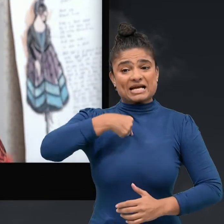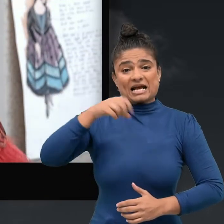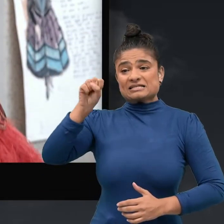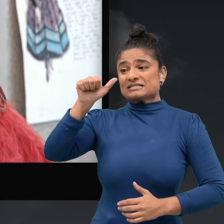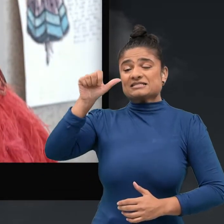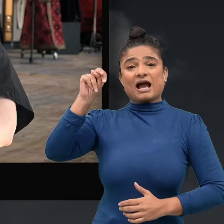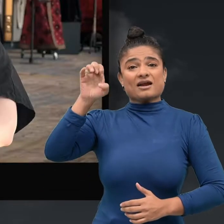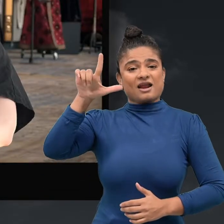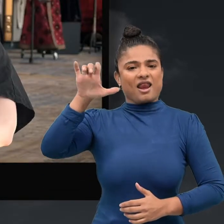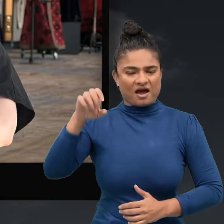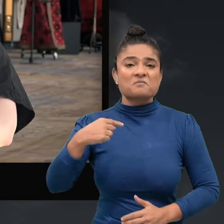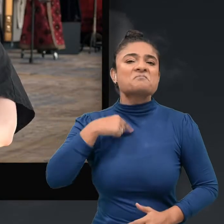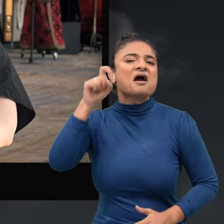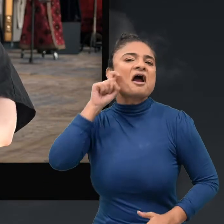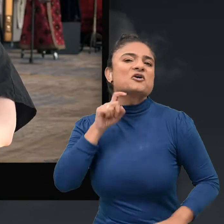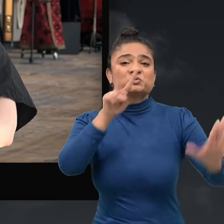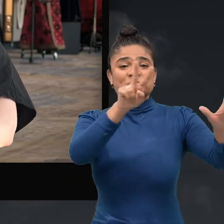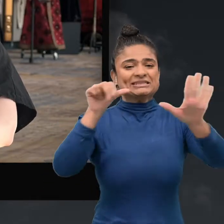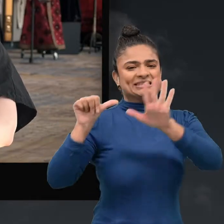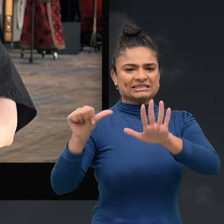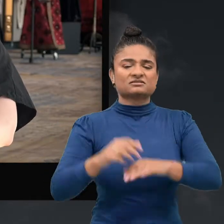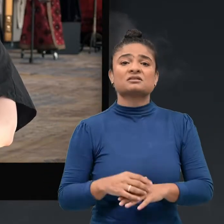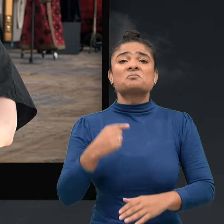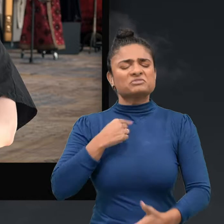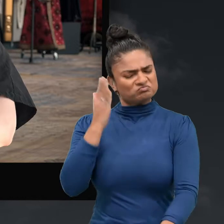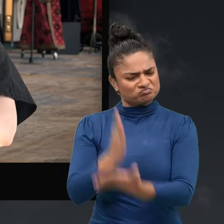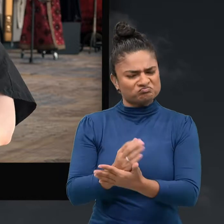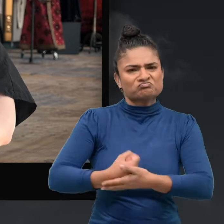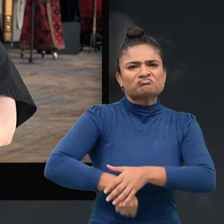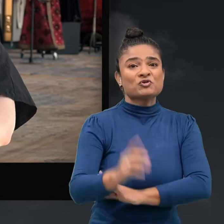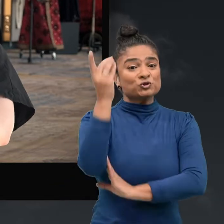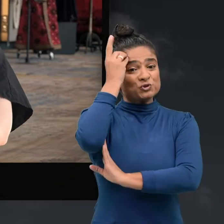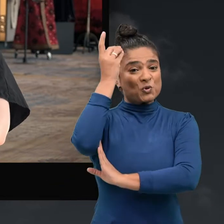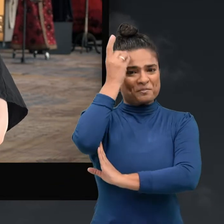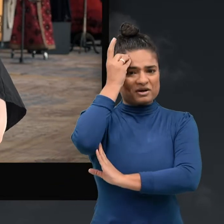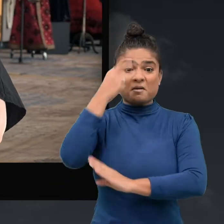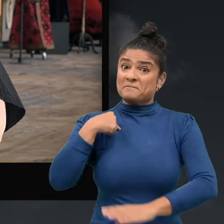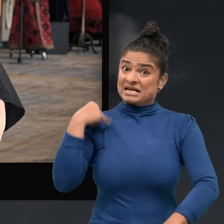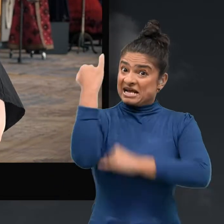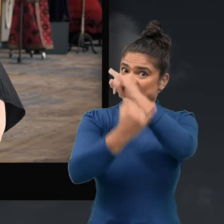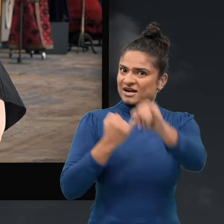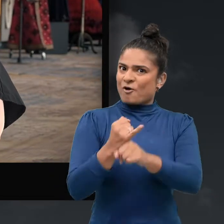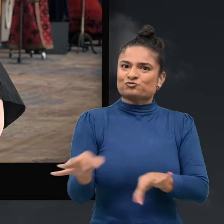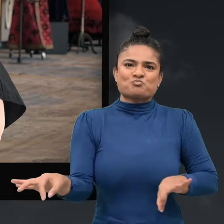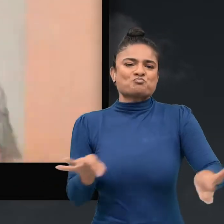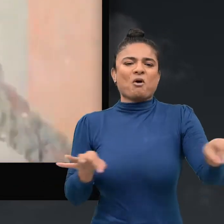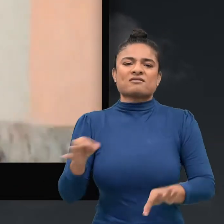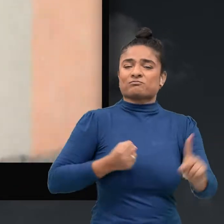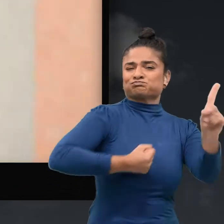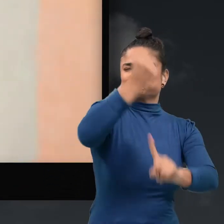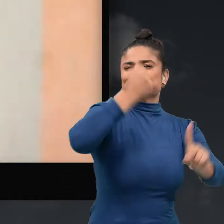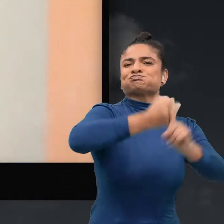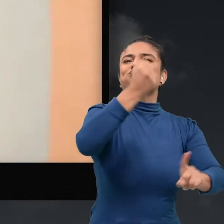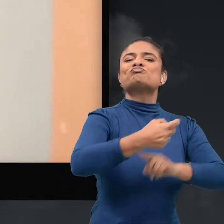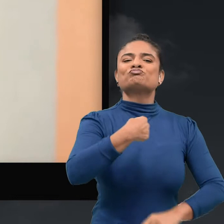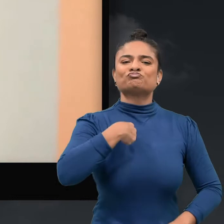I'm Sanele. I'm 26 years old. I'm originally from Durban. I'm an international model and a